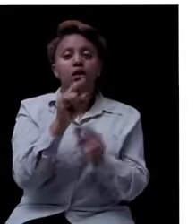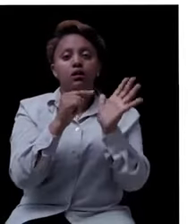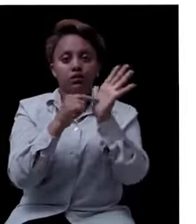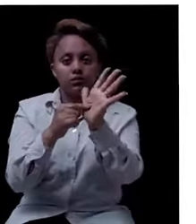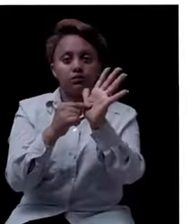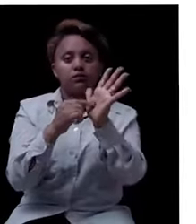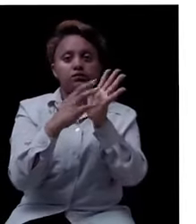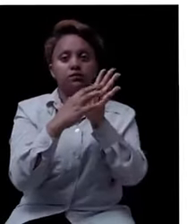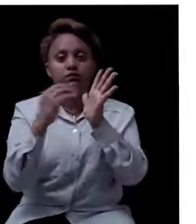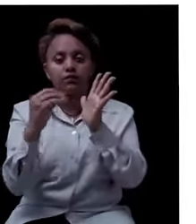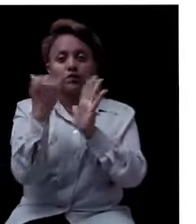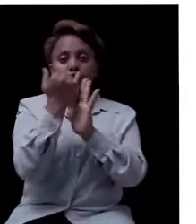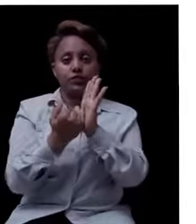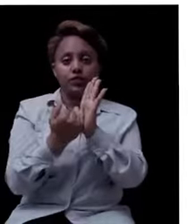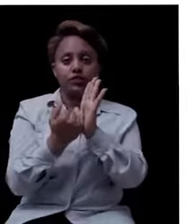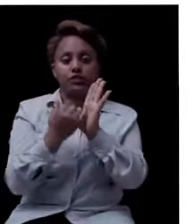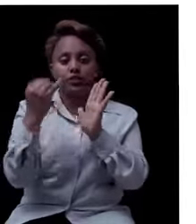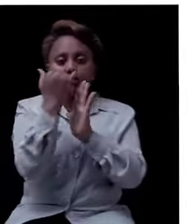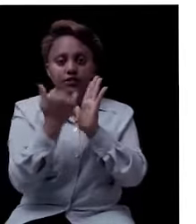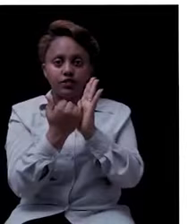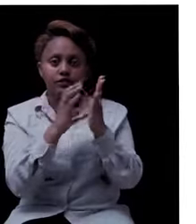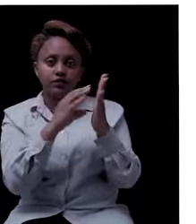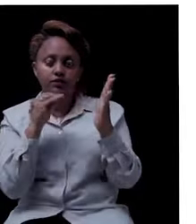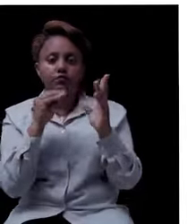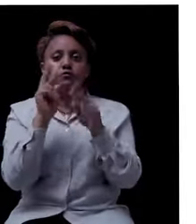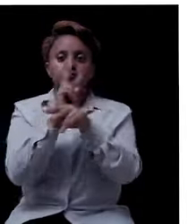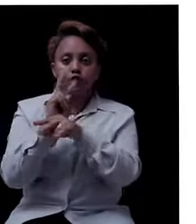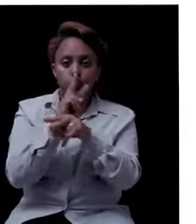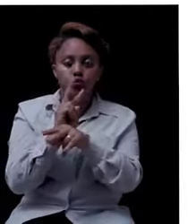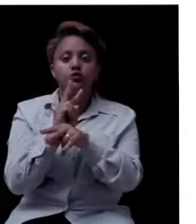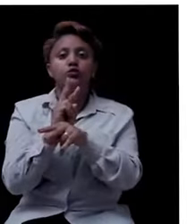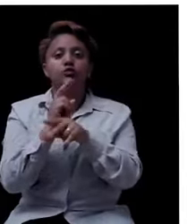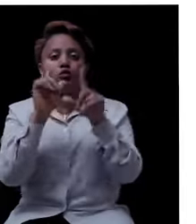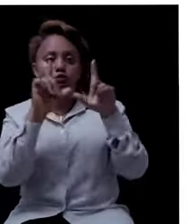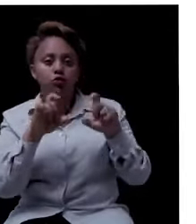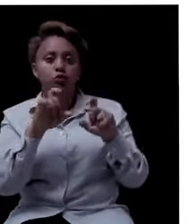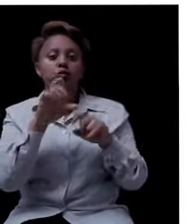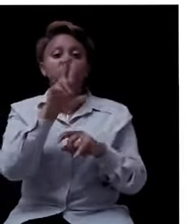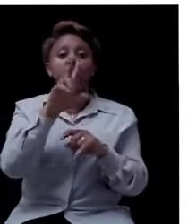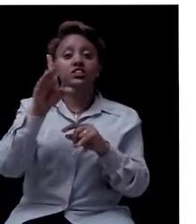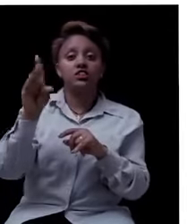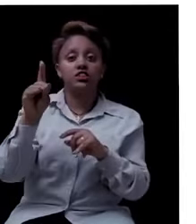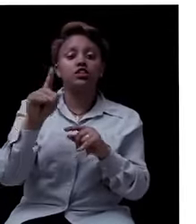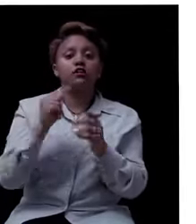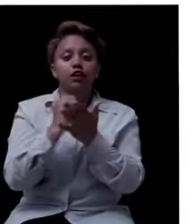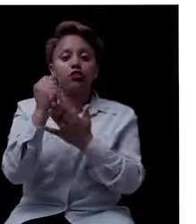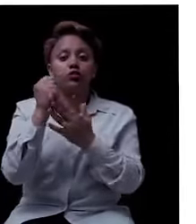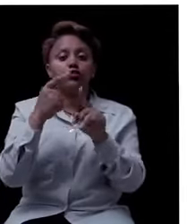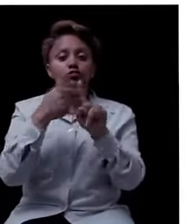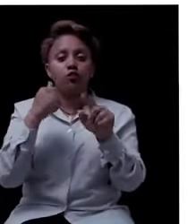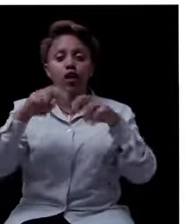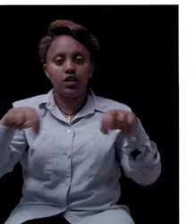even large sets, can be acquired in real time through videos, photos, or 3D technology for